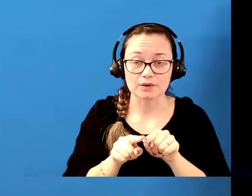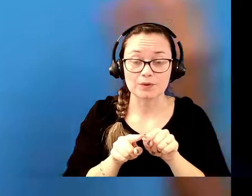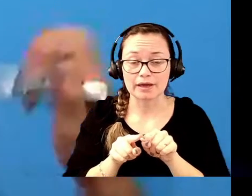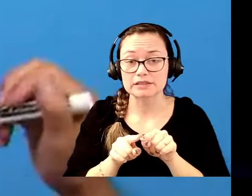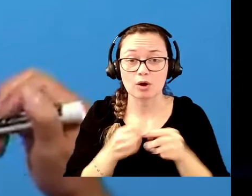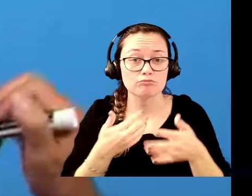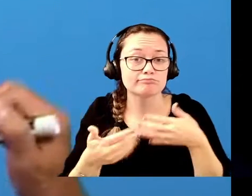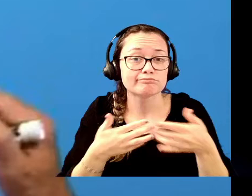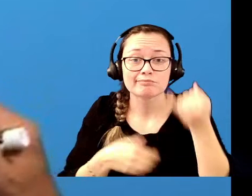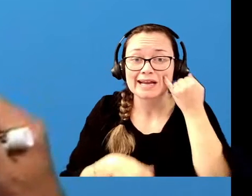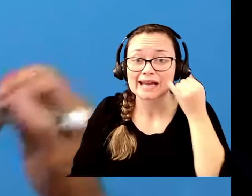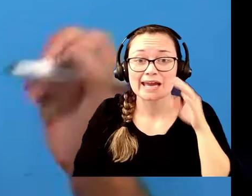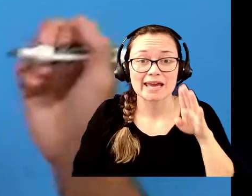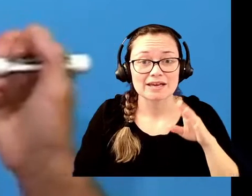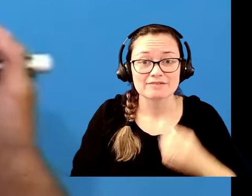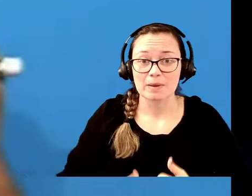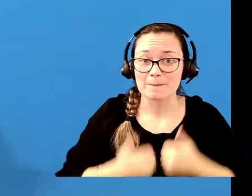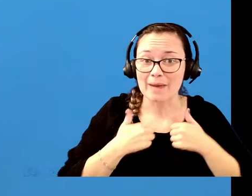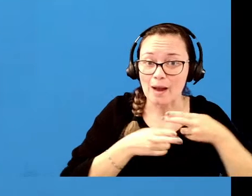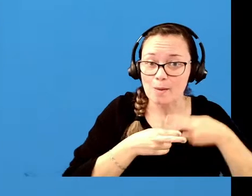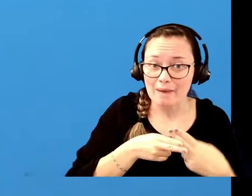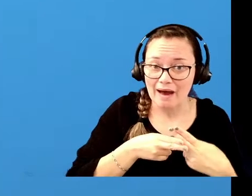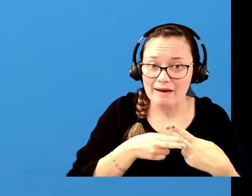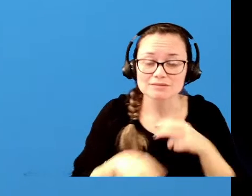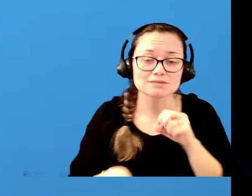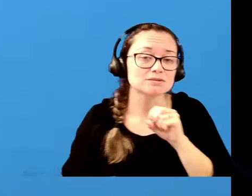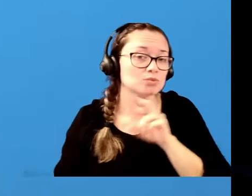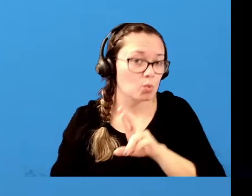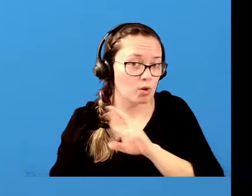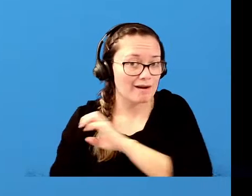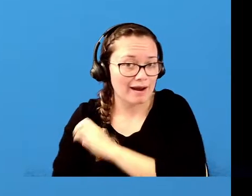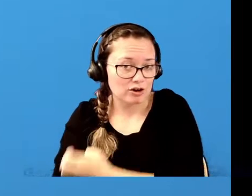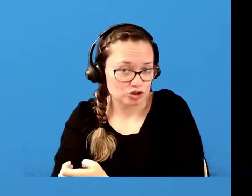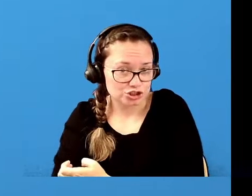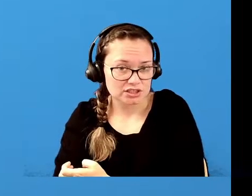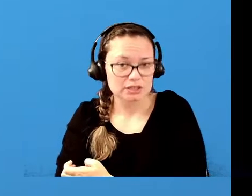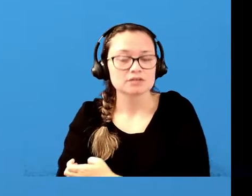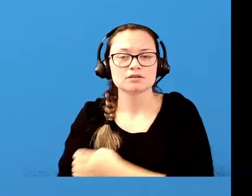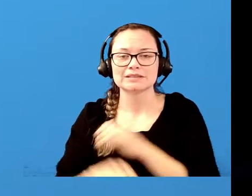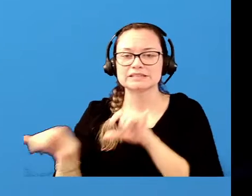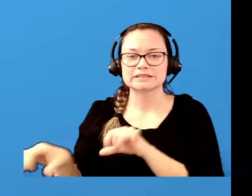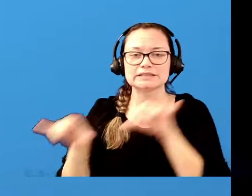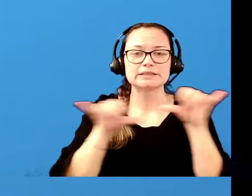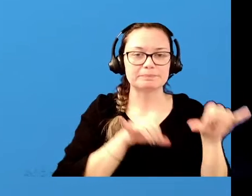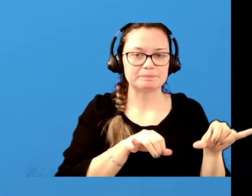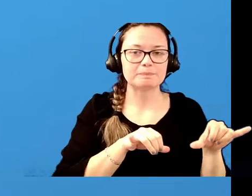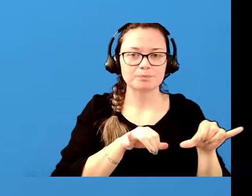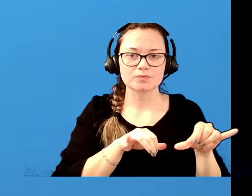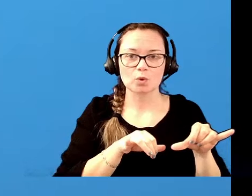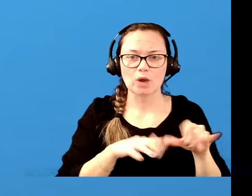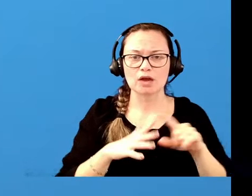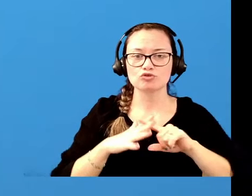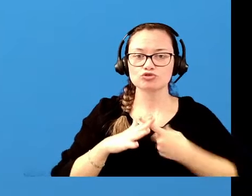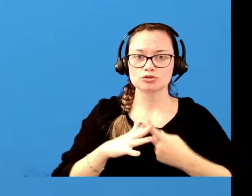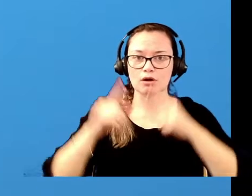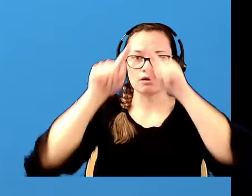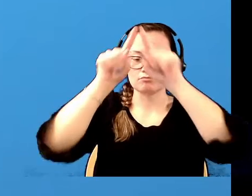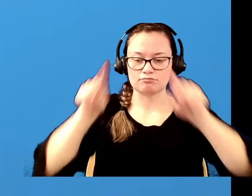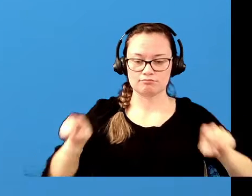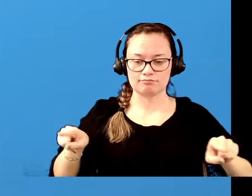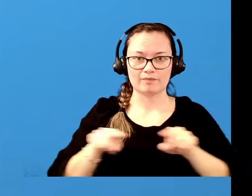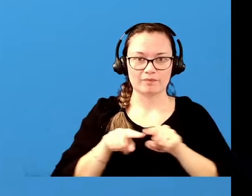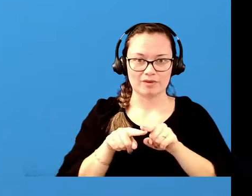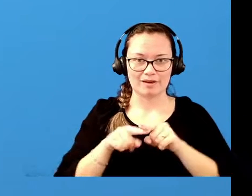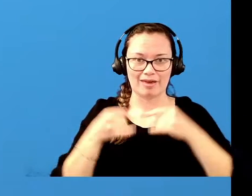biomass or whether we're looking at energy available, is we're just going to kind of divvy